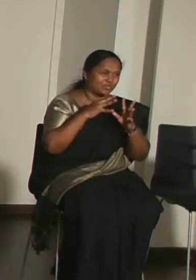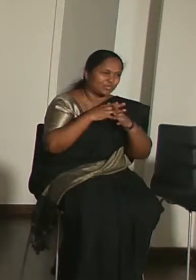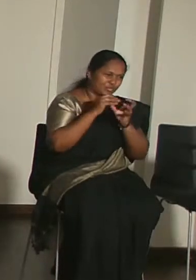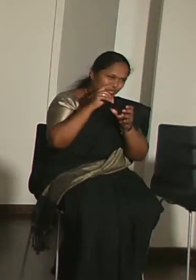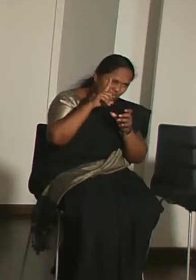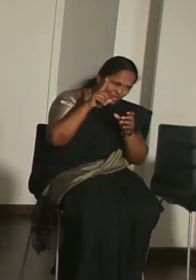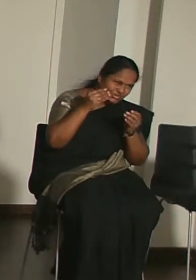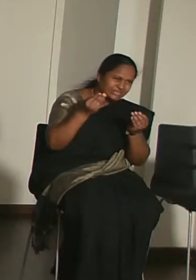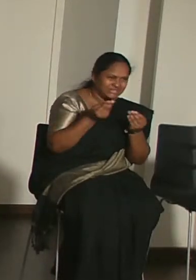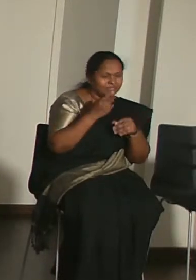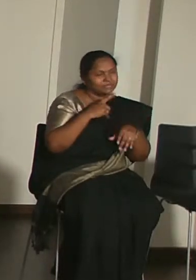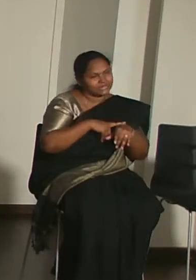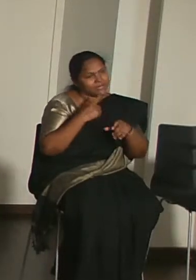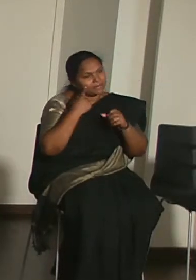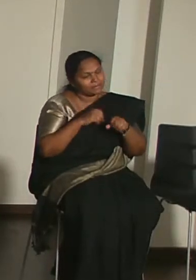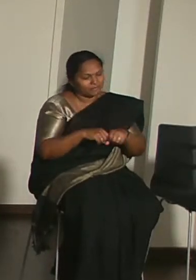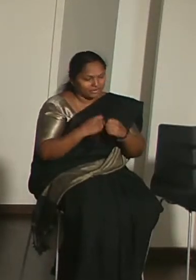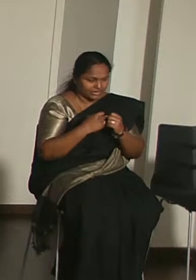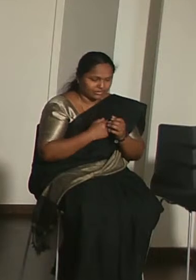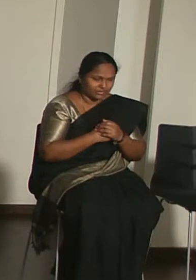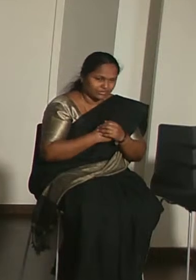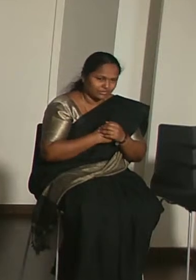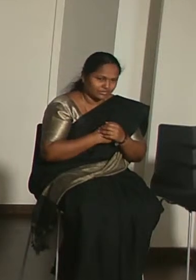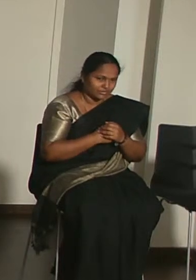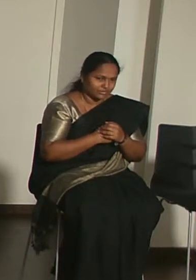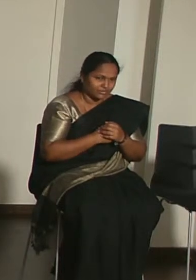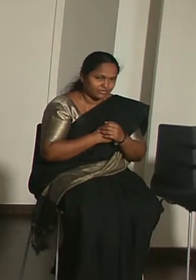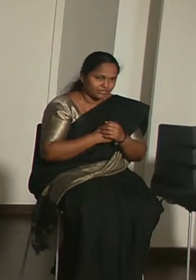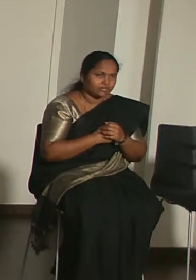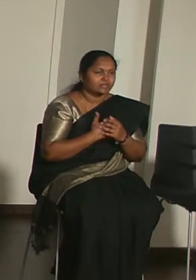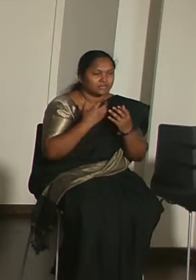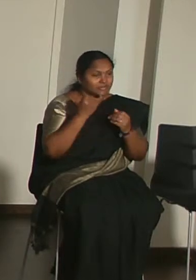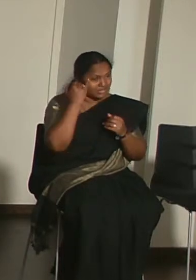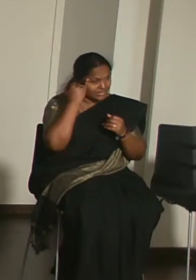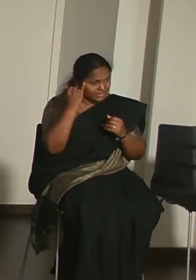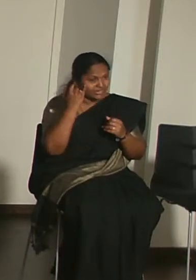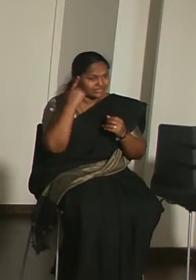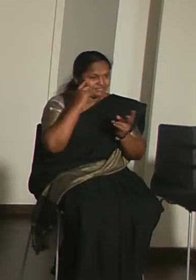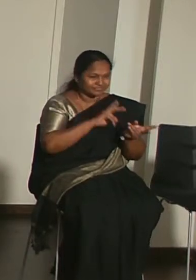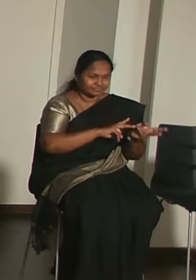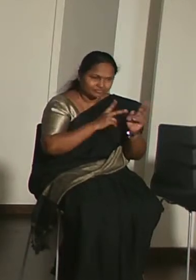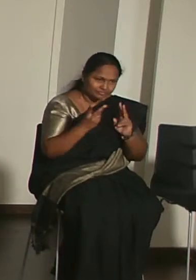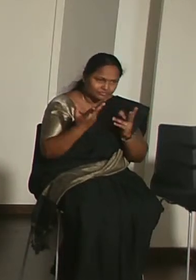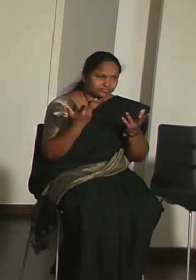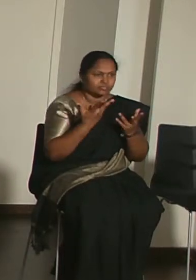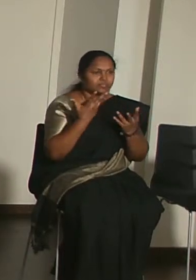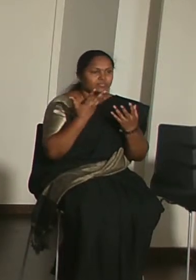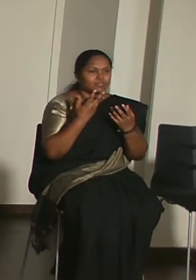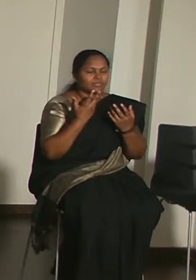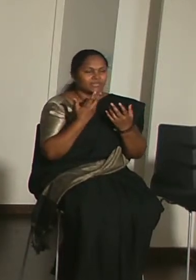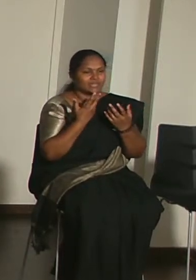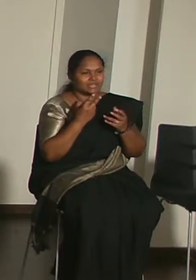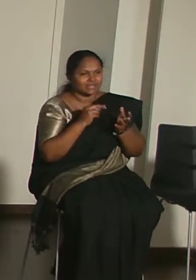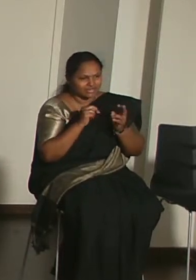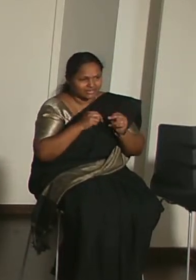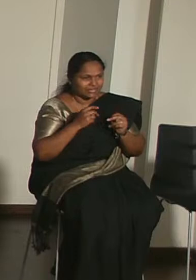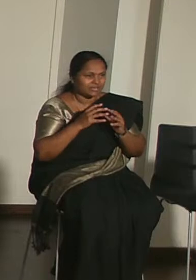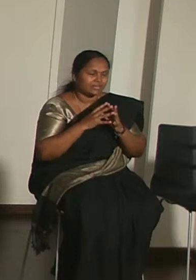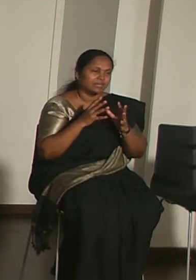and break it. And uh, yeah, so the idea of transformation is something that's sort of very